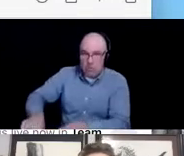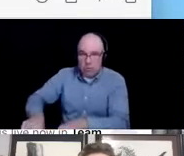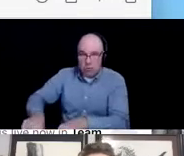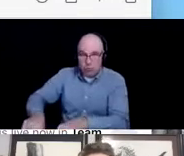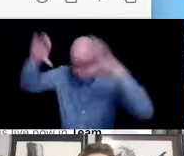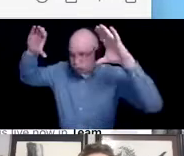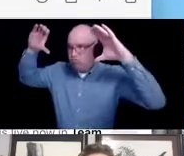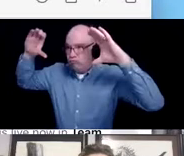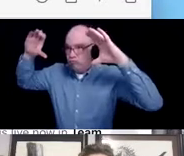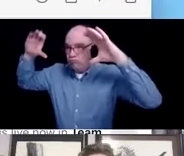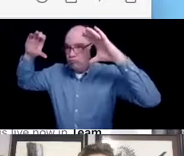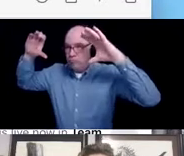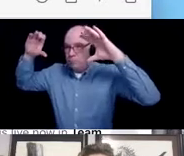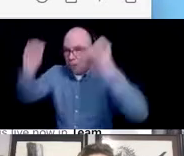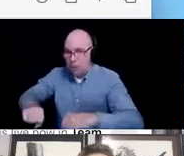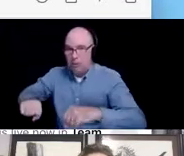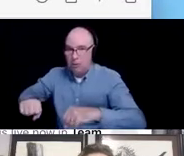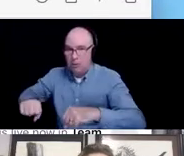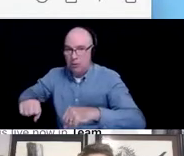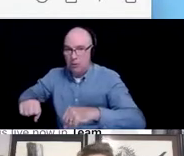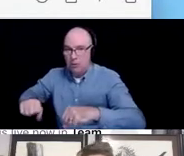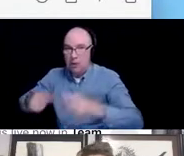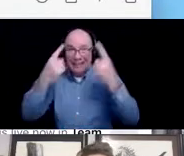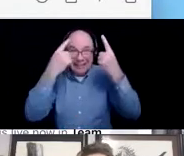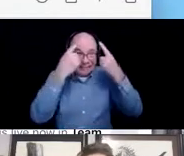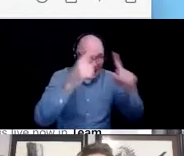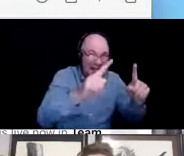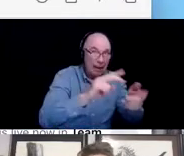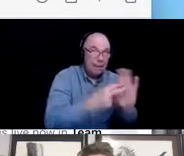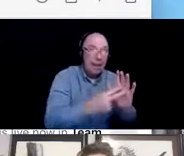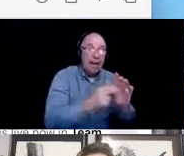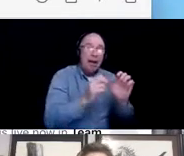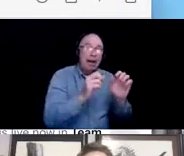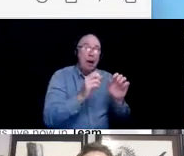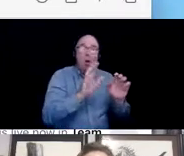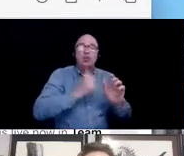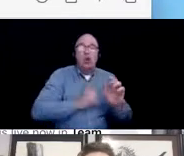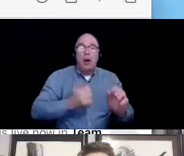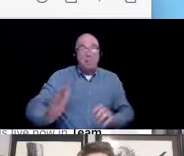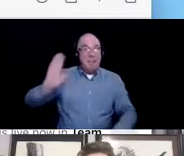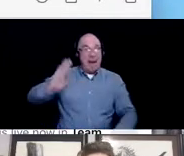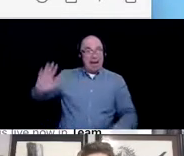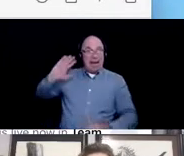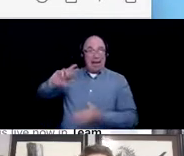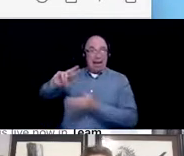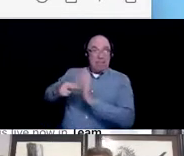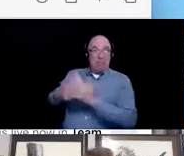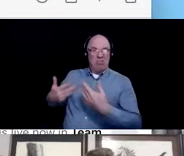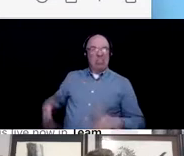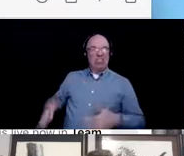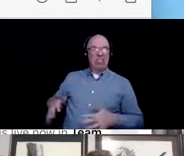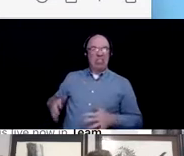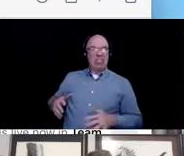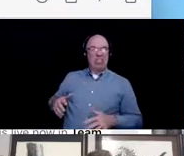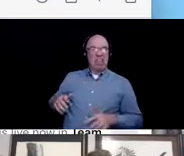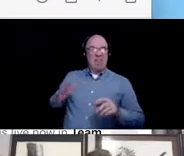the past doesn't define what can happen. The past only has as much weight